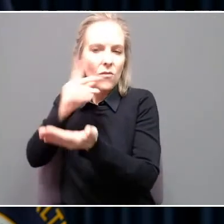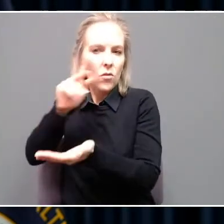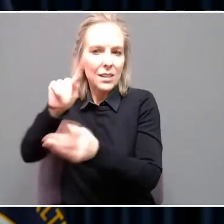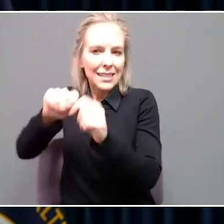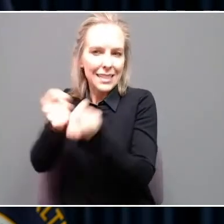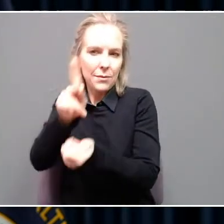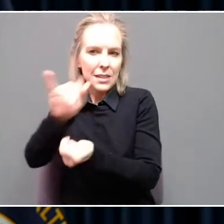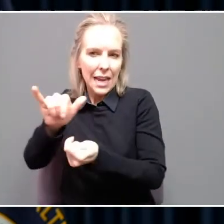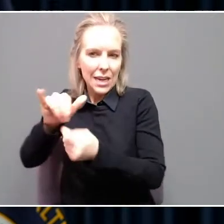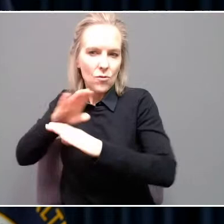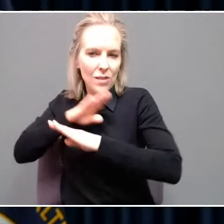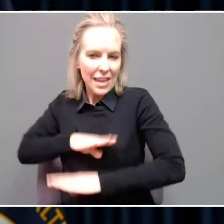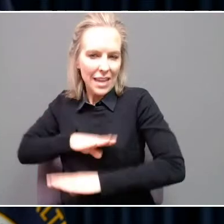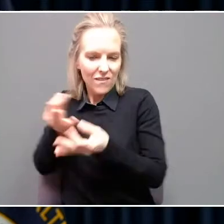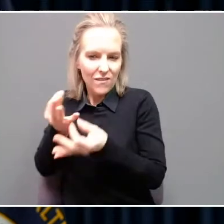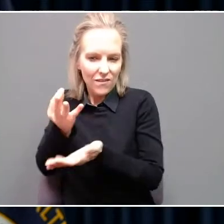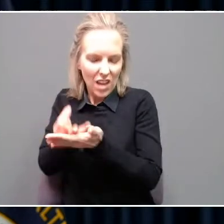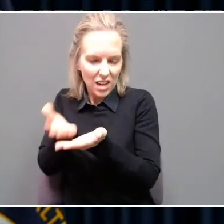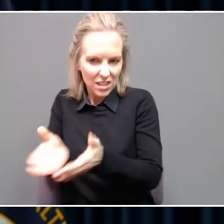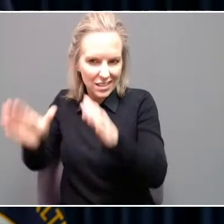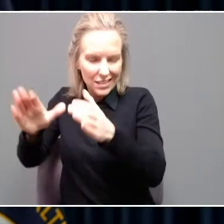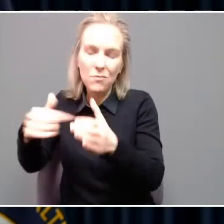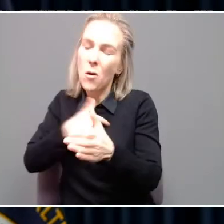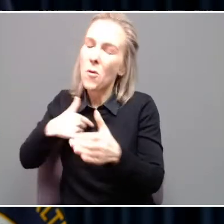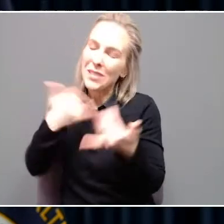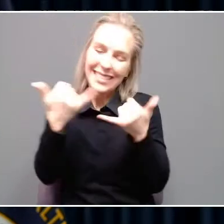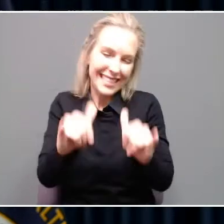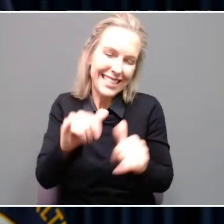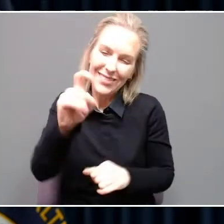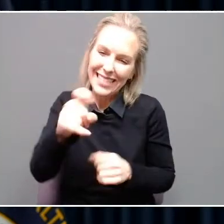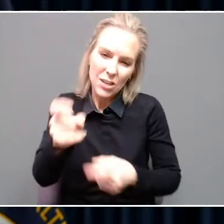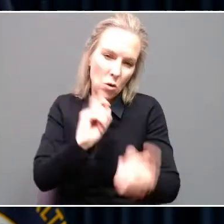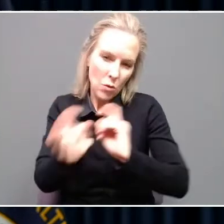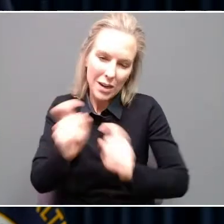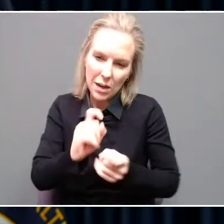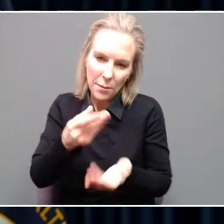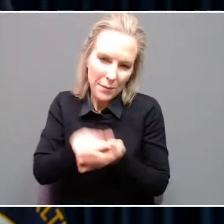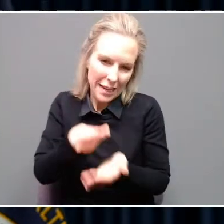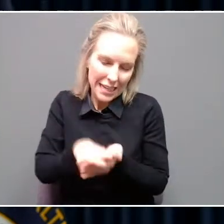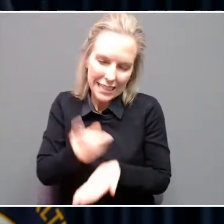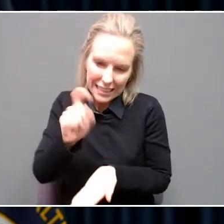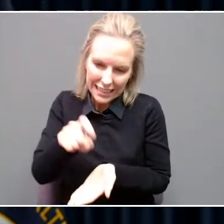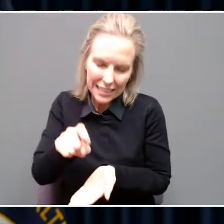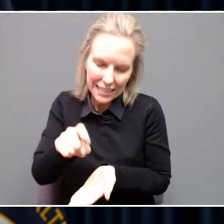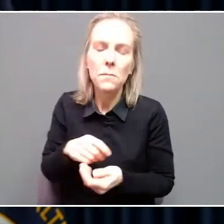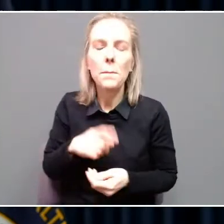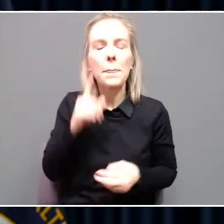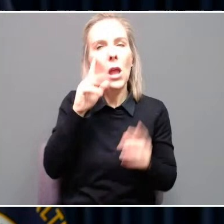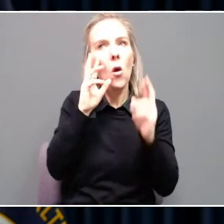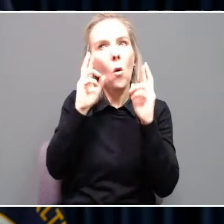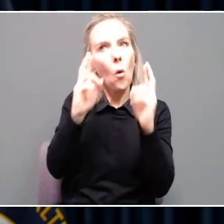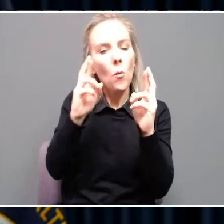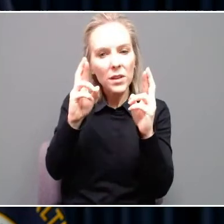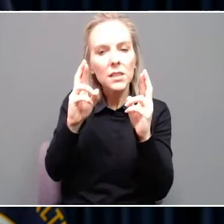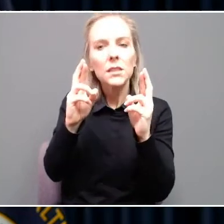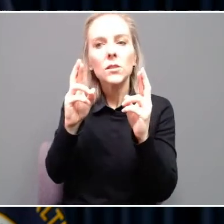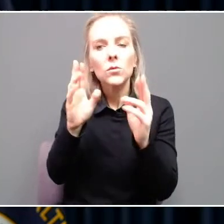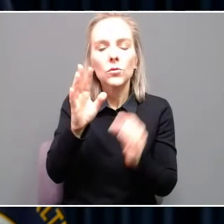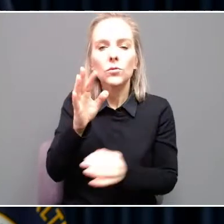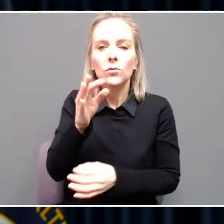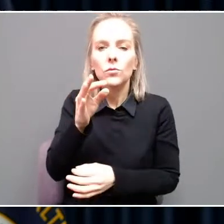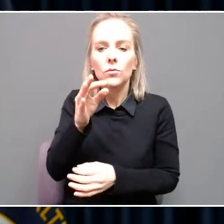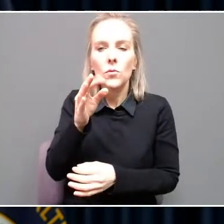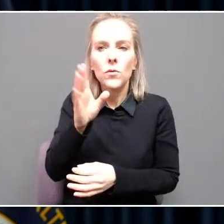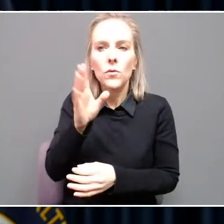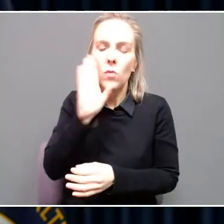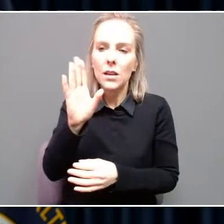Donations are still going to be needed. My hope is that we're getting close on announcing additional high ground